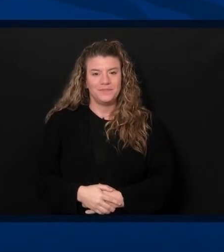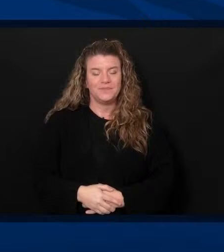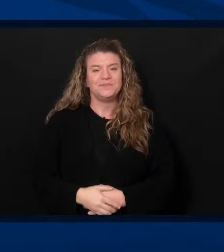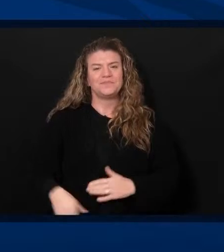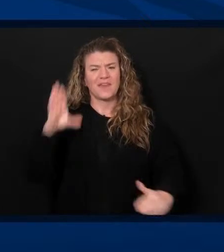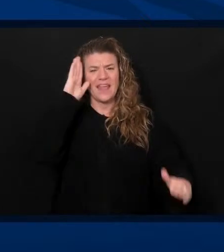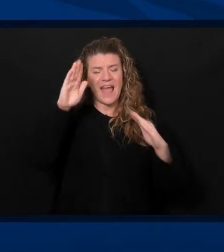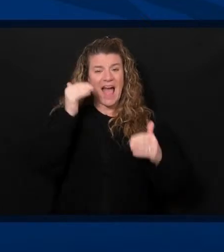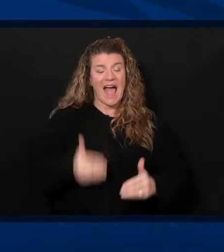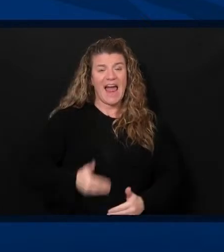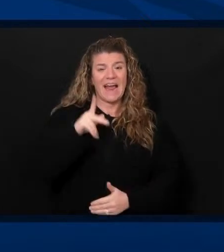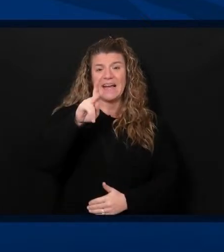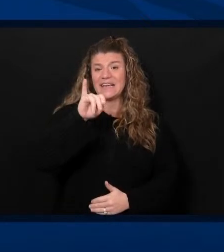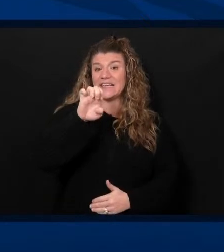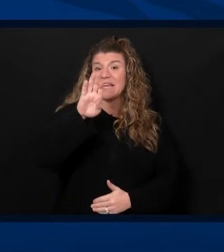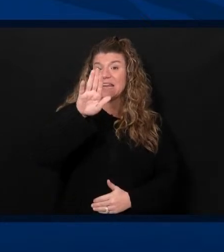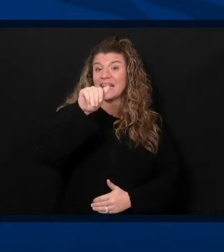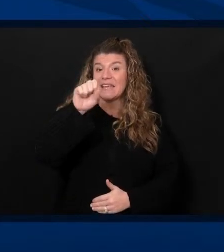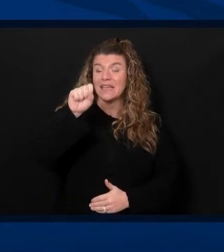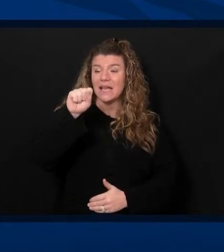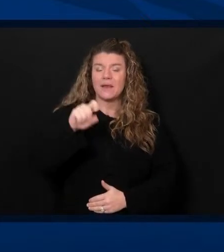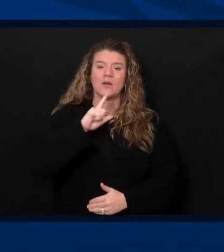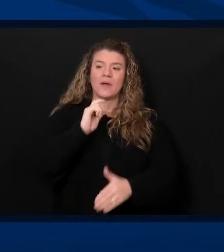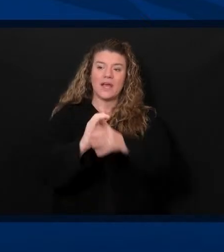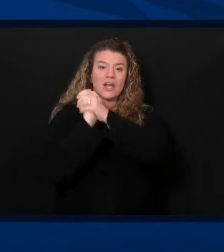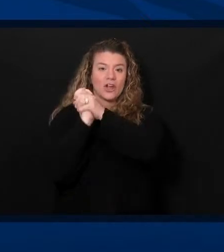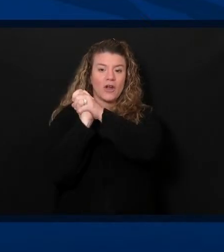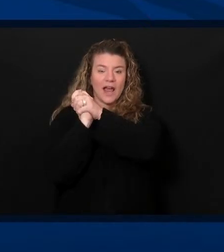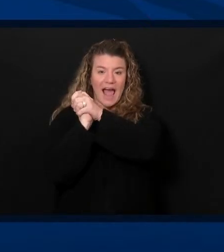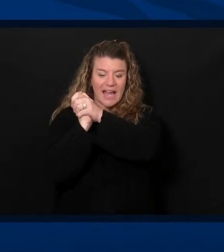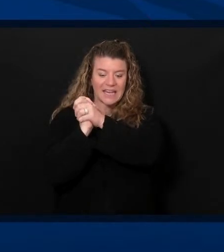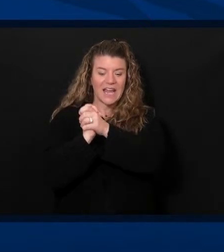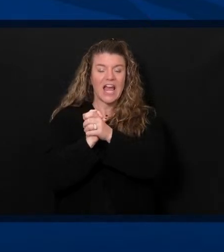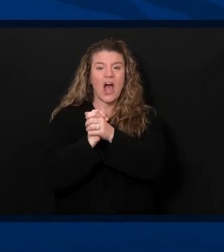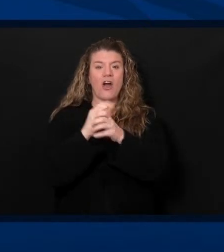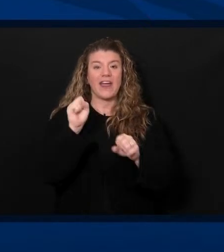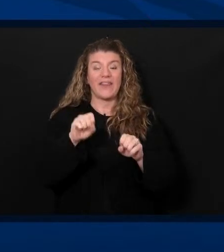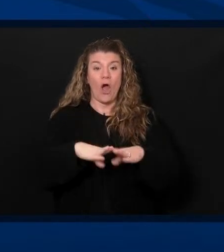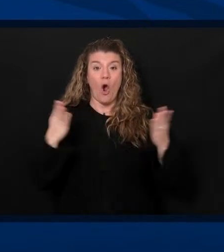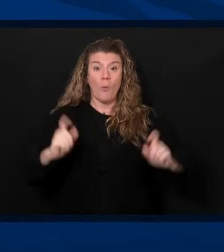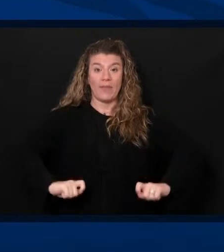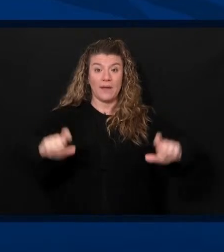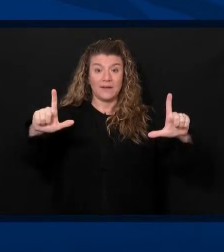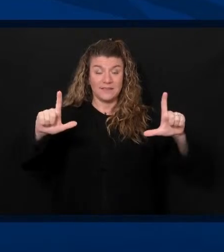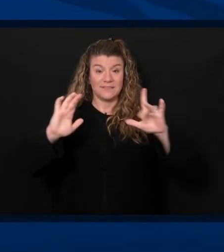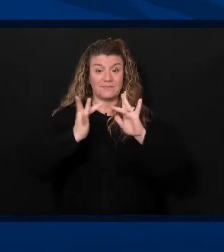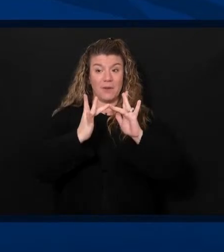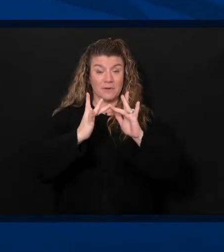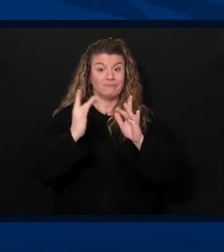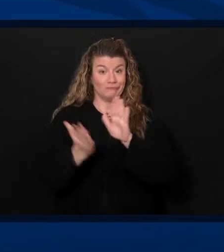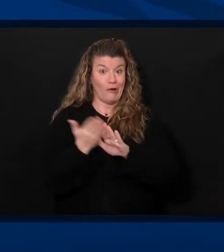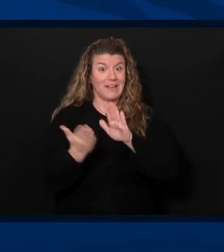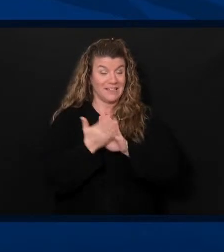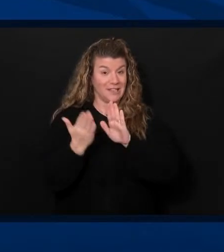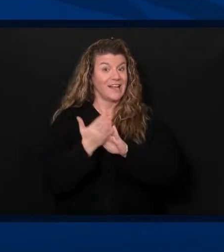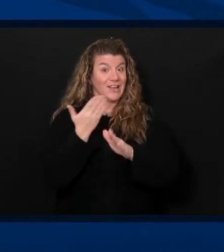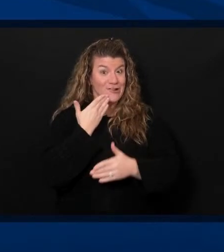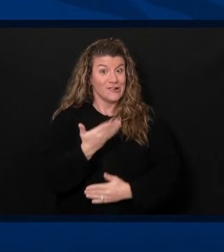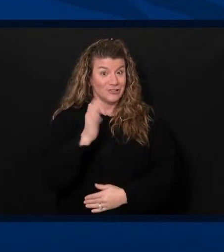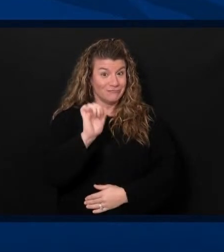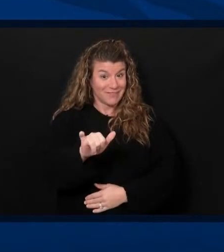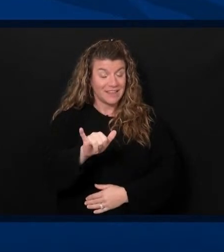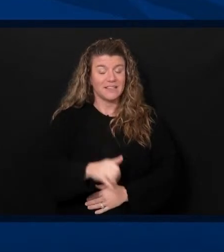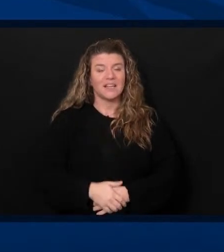Hi, this is Kenny Bass with Channel 8 and Fox 11. Congratulations on getting the portal opened and the hotline up and running. Is there